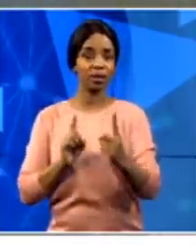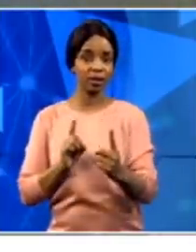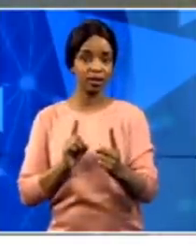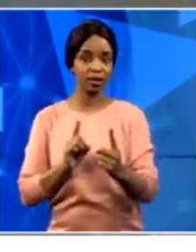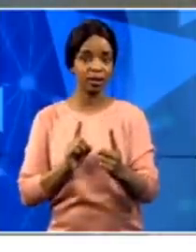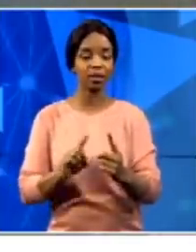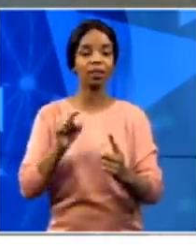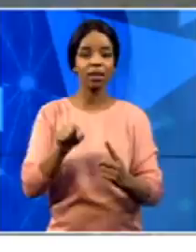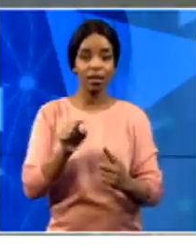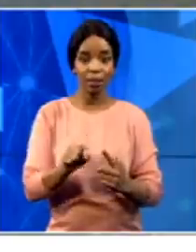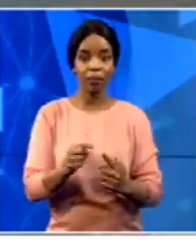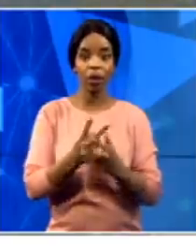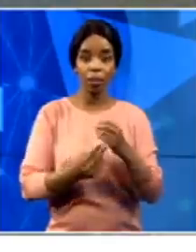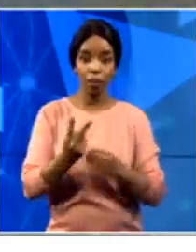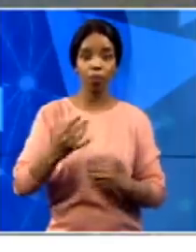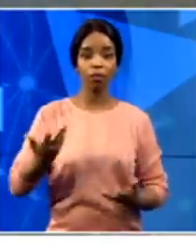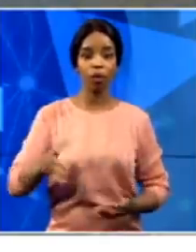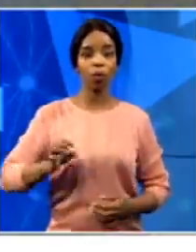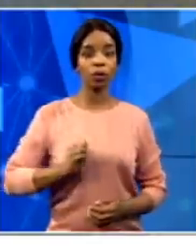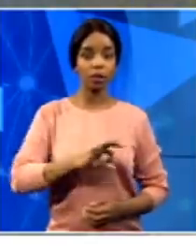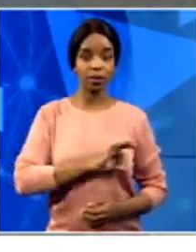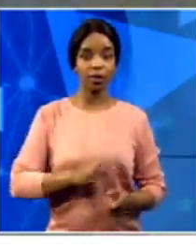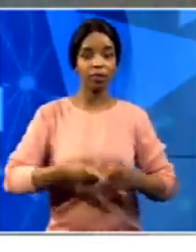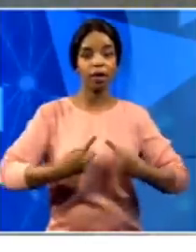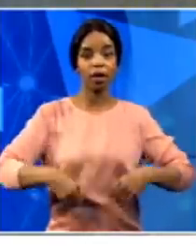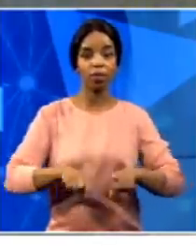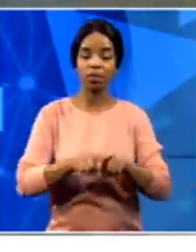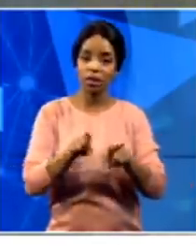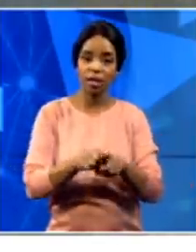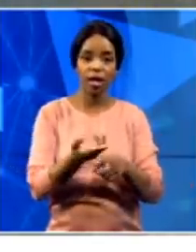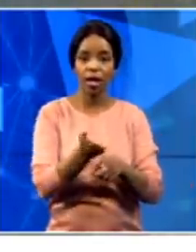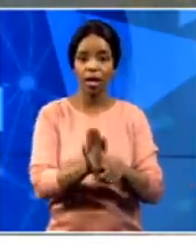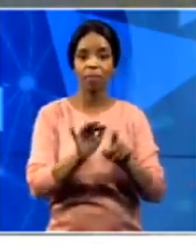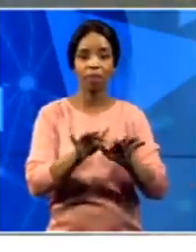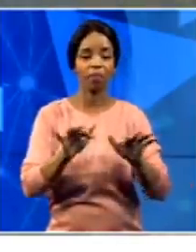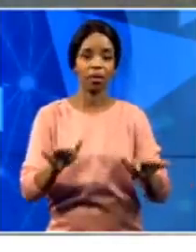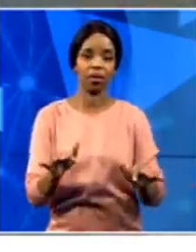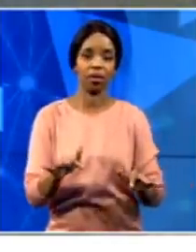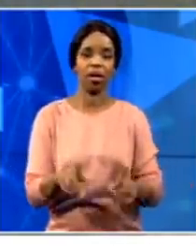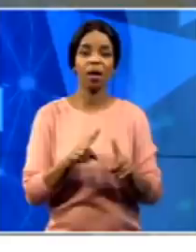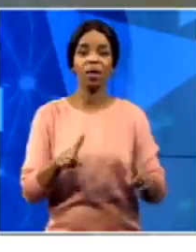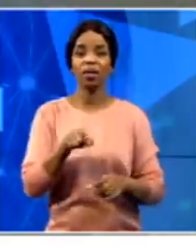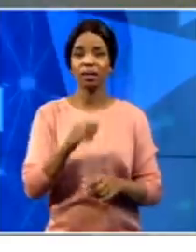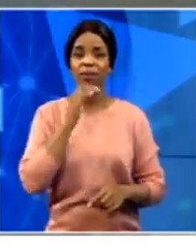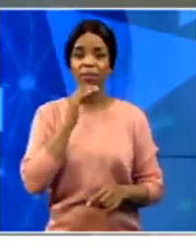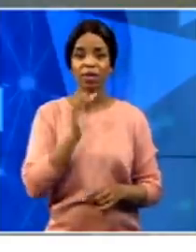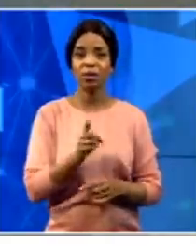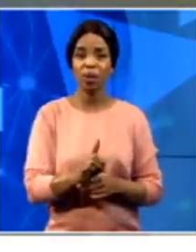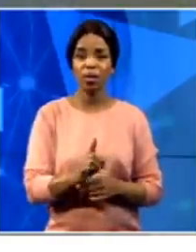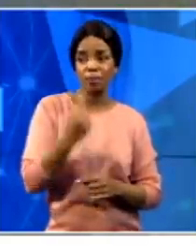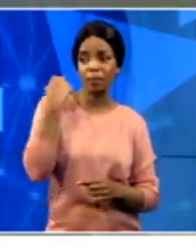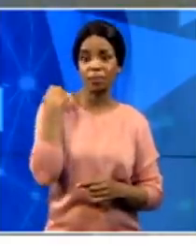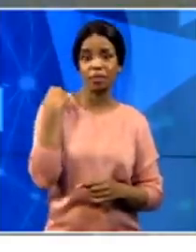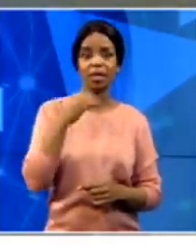may increase, both for our staff members and even for the public. But I have good news, Leon. On Saturday,